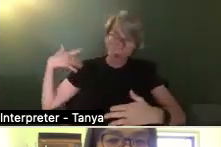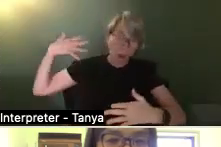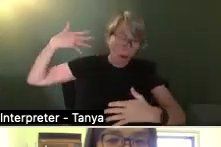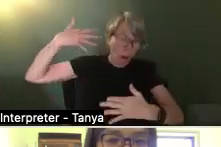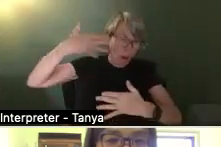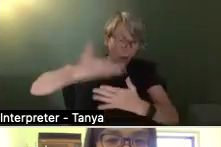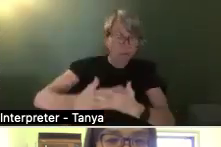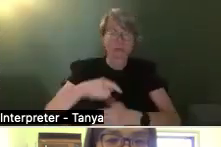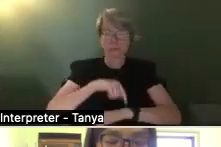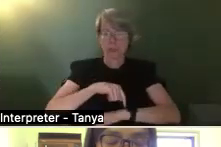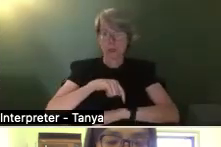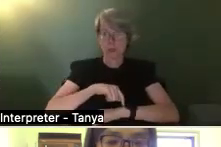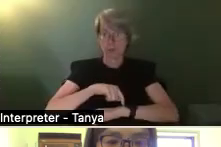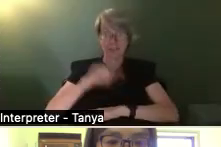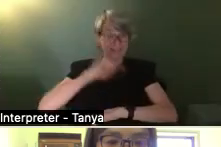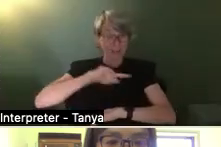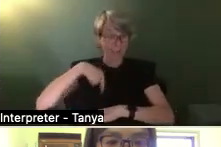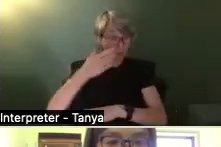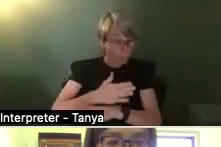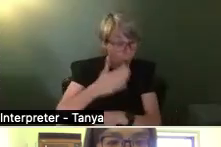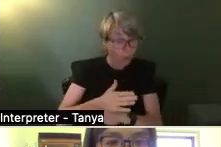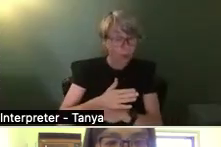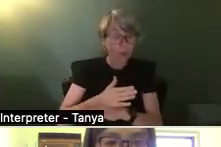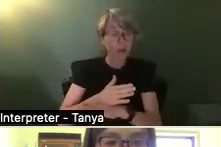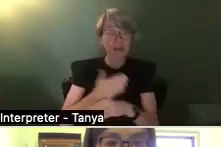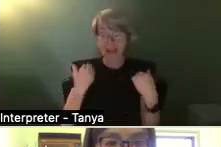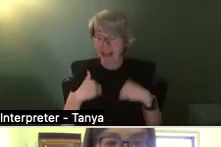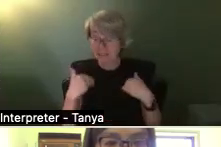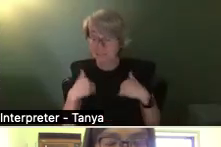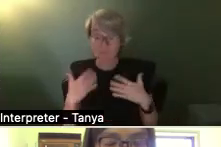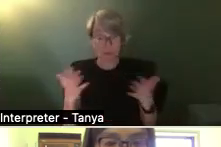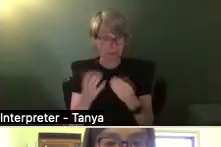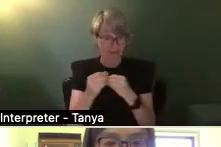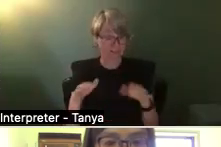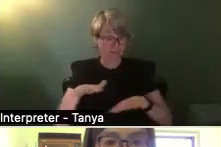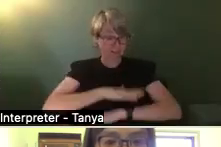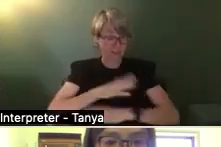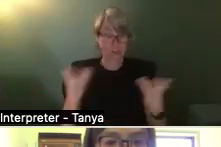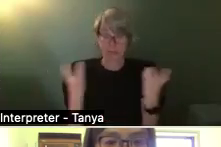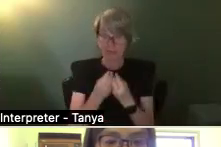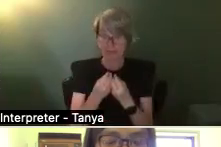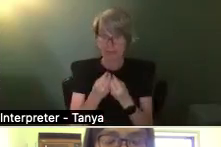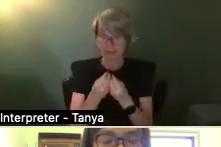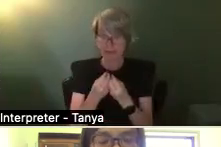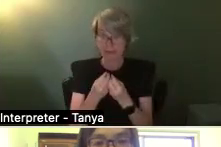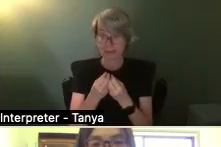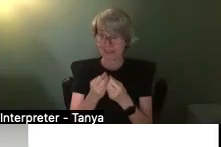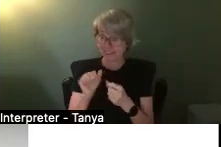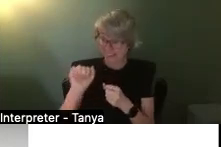Now we lived, work and play on this land together. We can learn so much from these people, from their stories and their